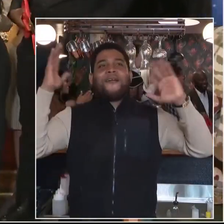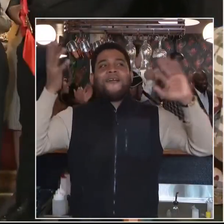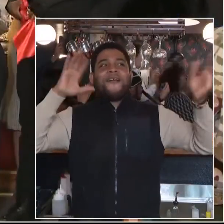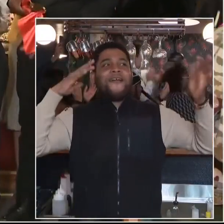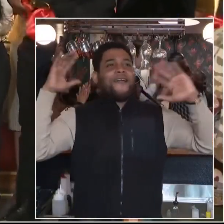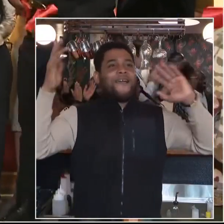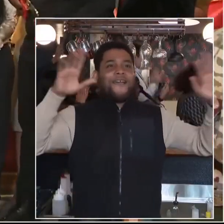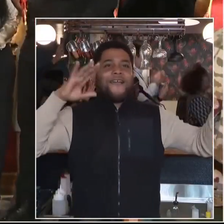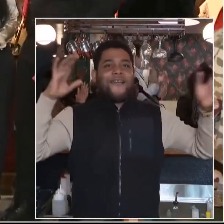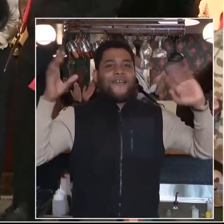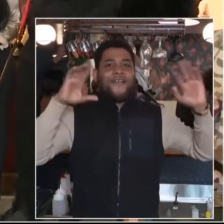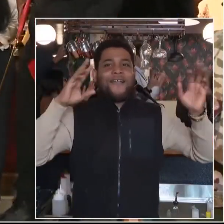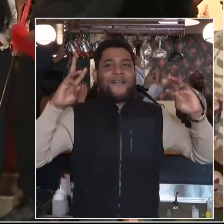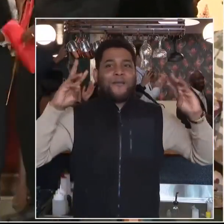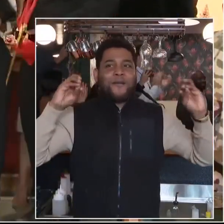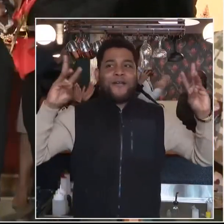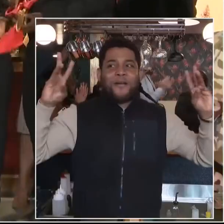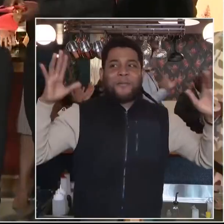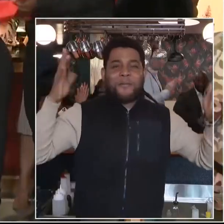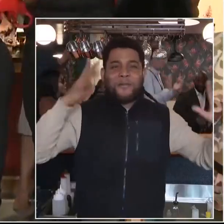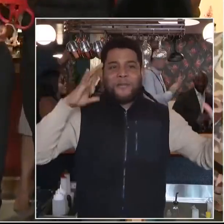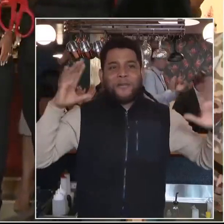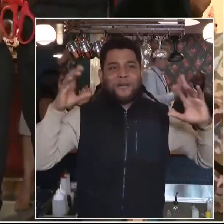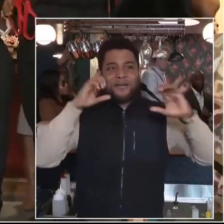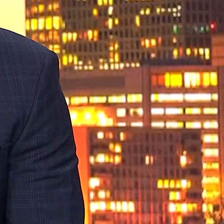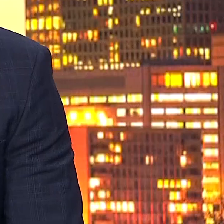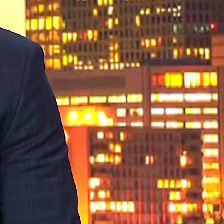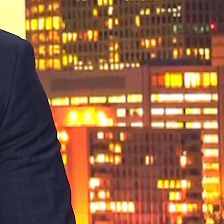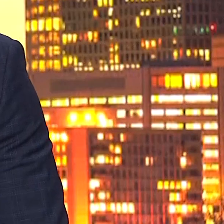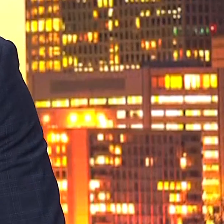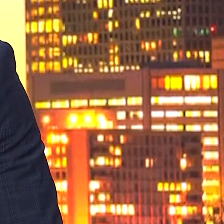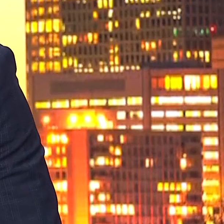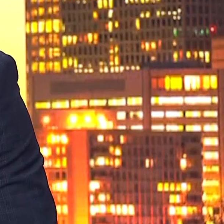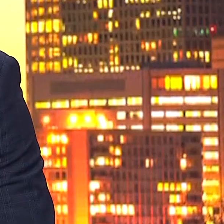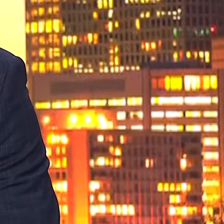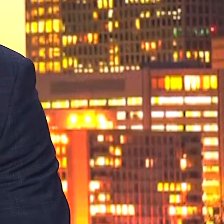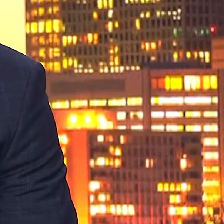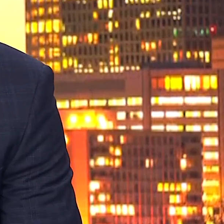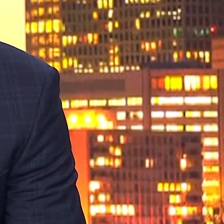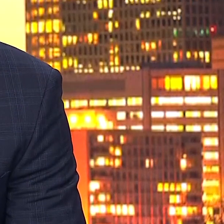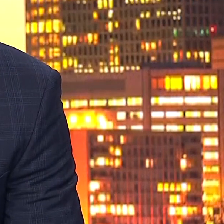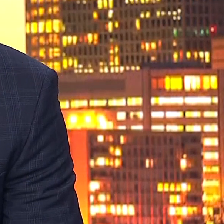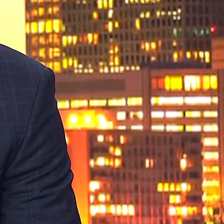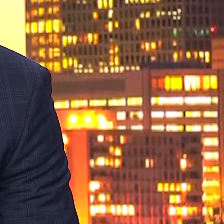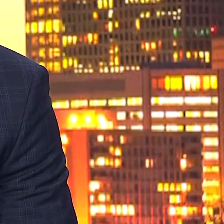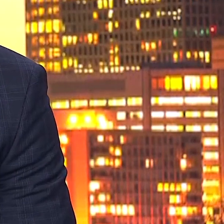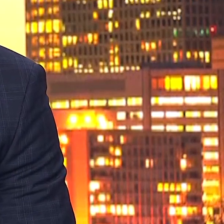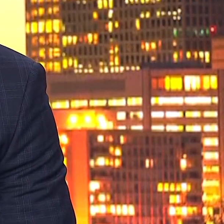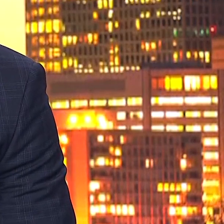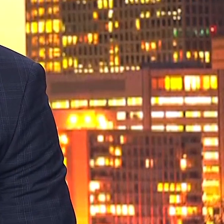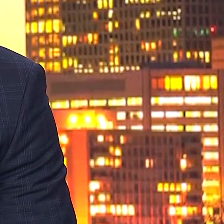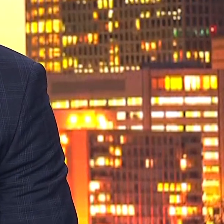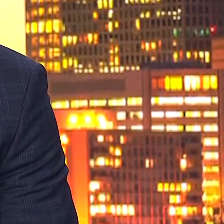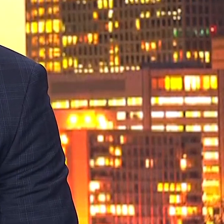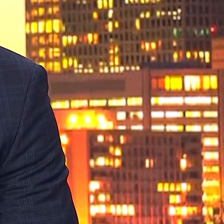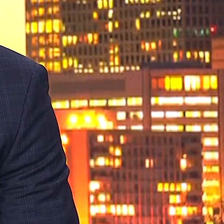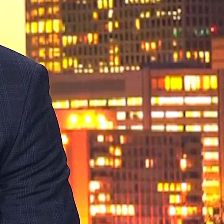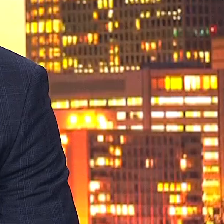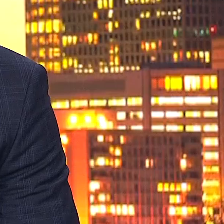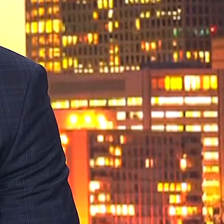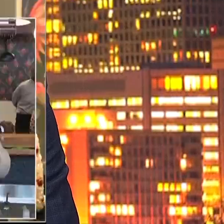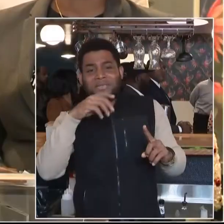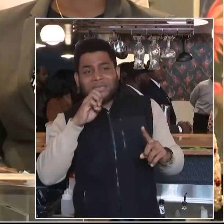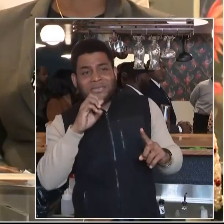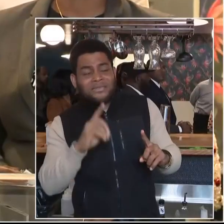showcases Black-owned restaurants and bars throughout our region. And today, the co-founders talked about the importance of supporting the community through this growing tradition.